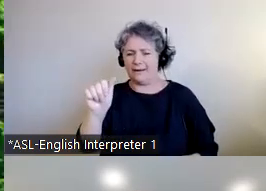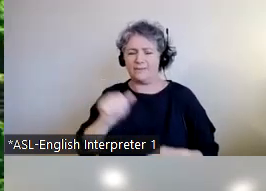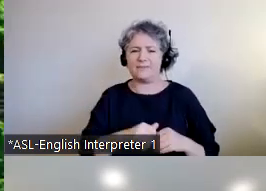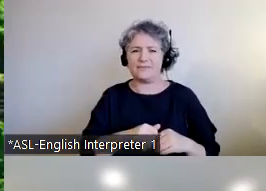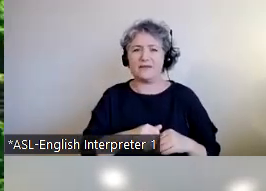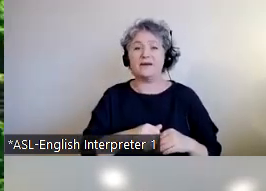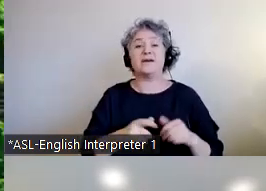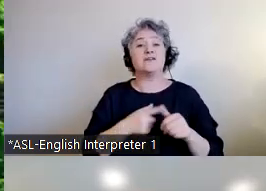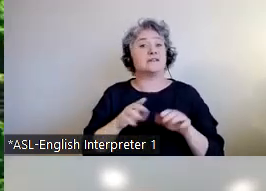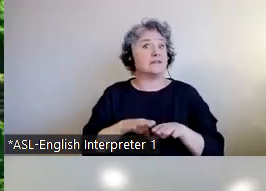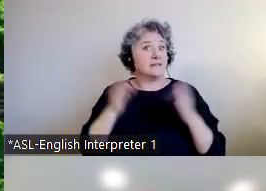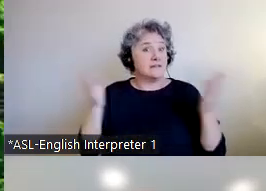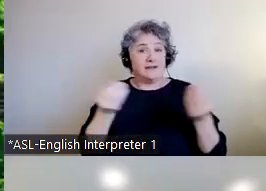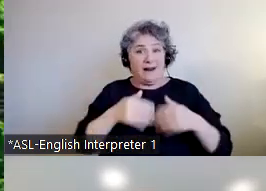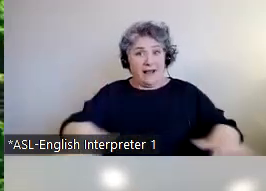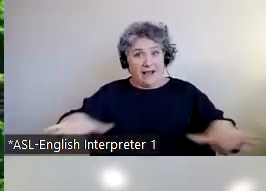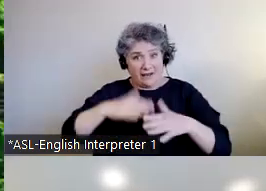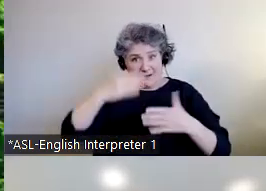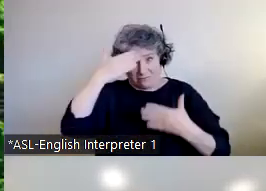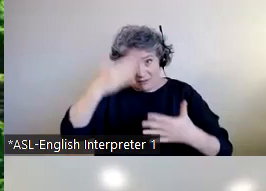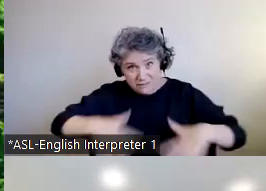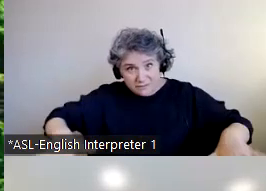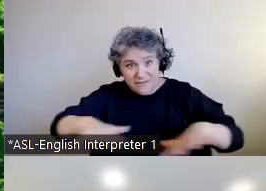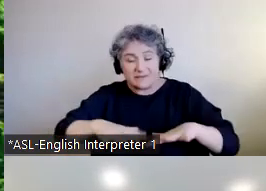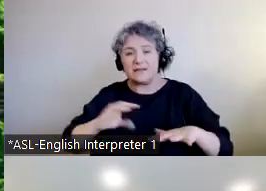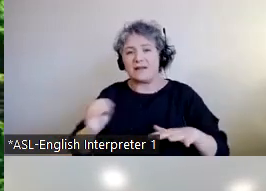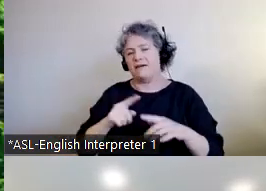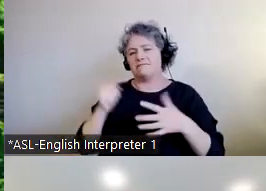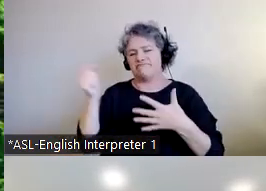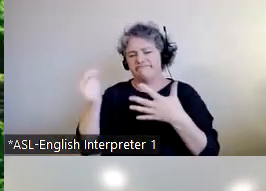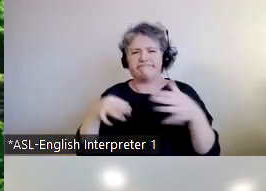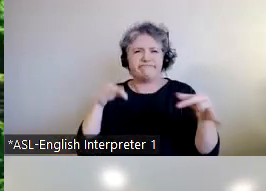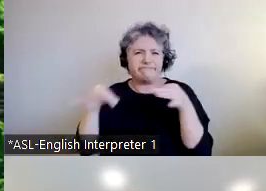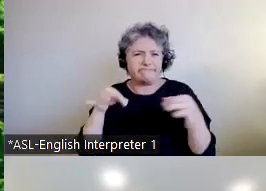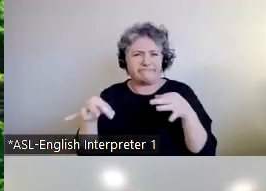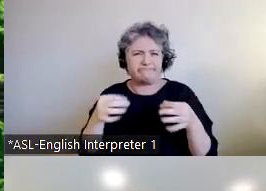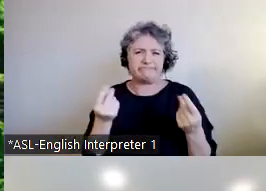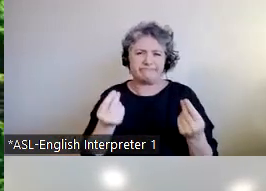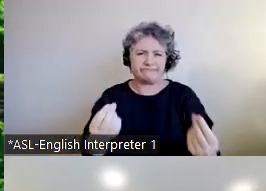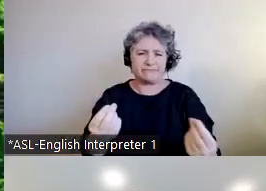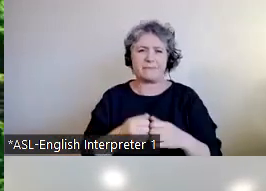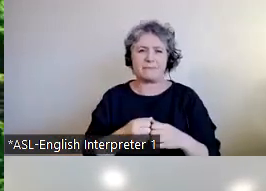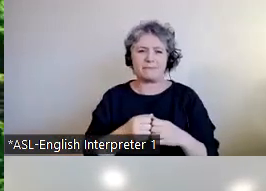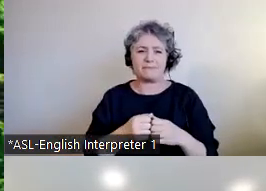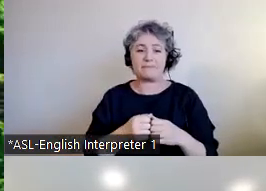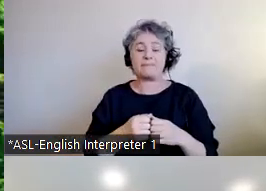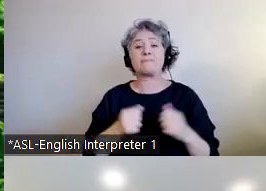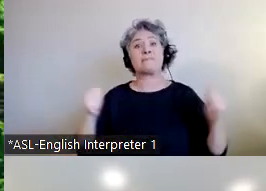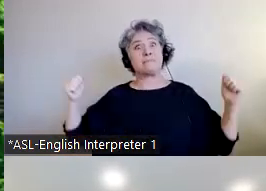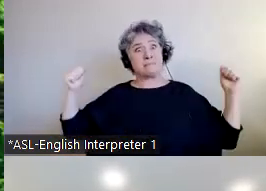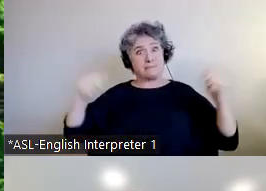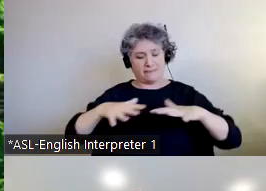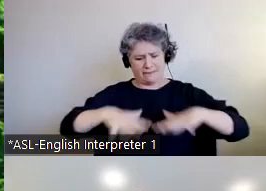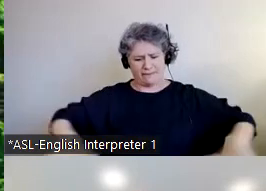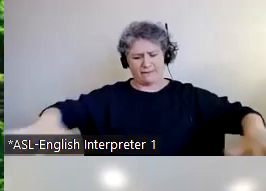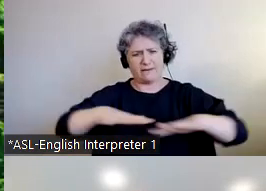land acknowledgement, and then we'll begin with some housekeeping. So we acknowledge that we gather on the traditional territory